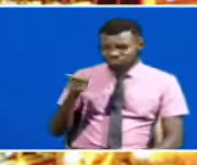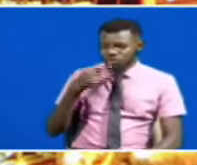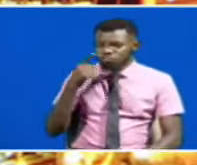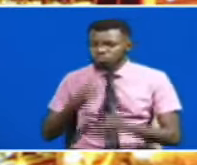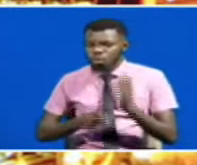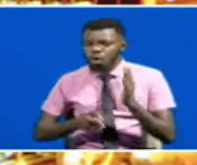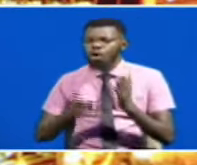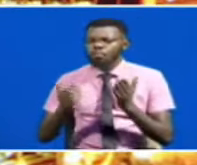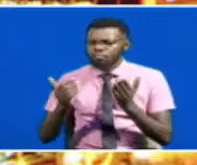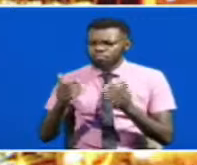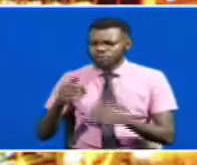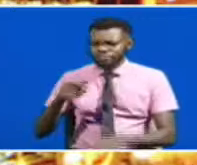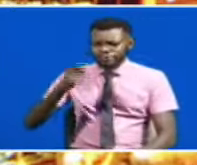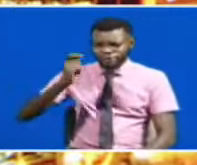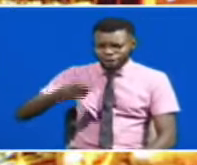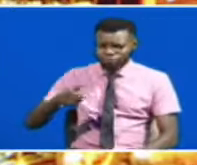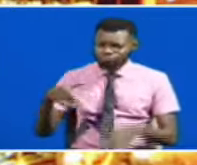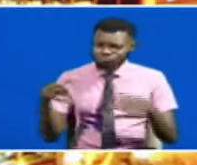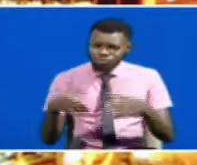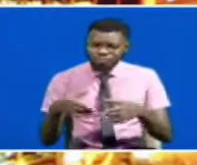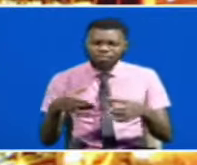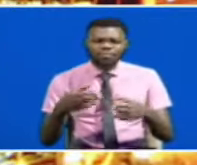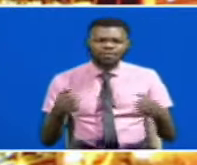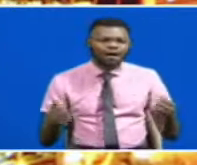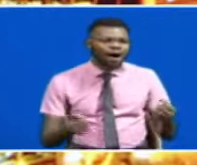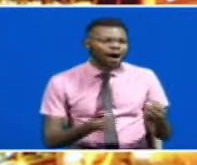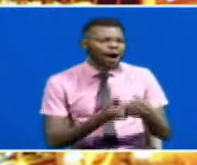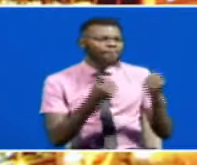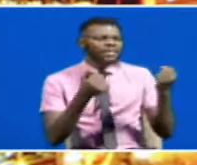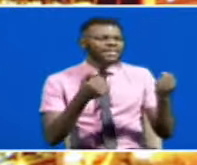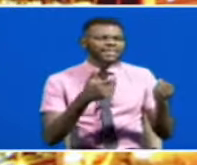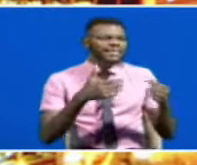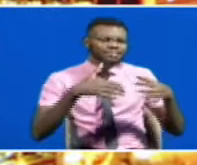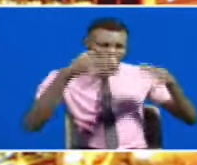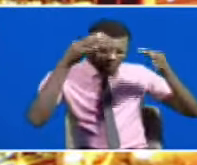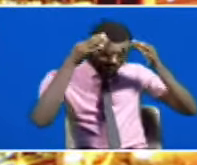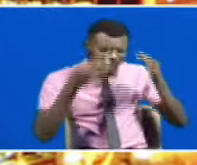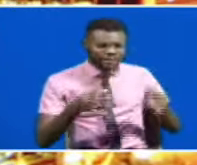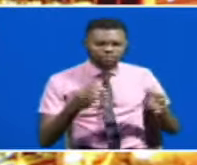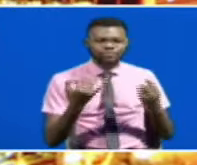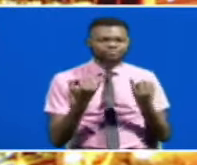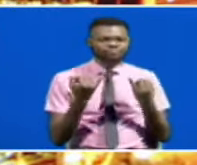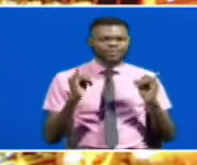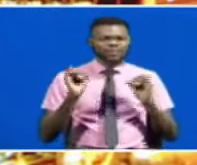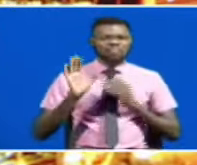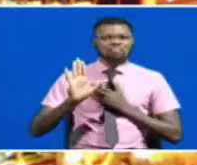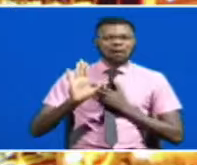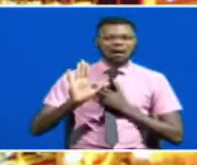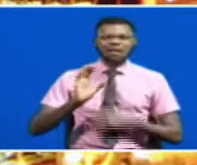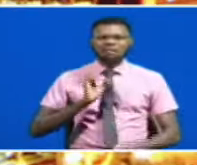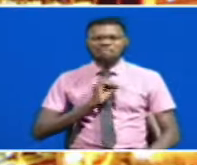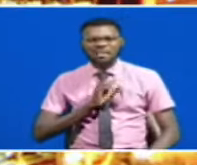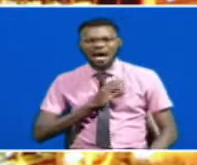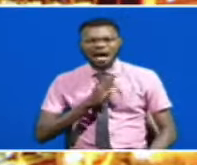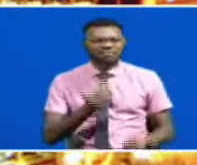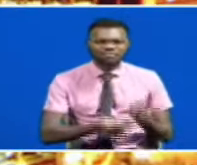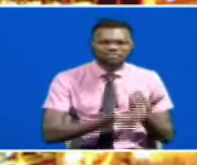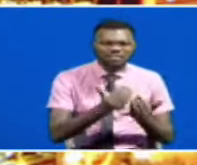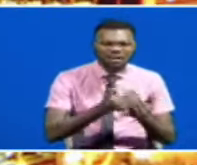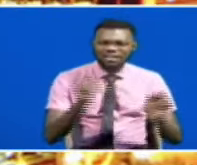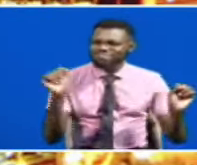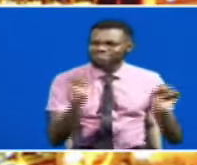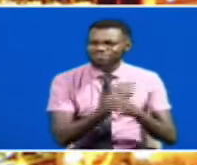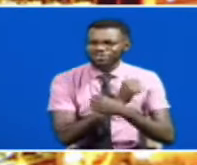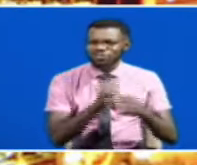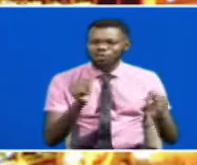involving government projects will continue to make independent and constitutional decisions without fear or favor. David